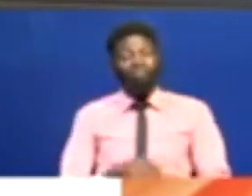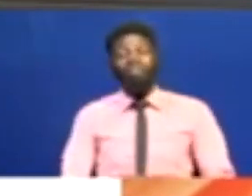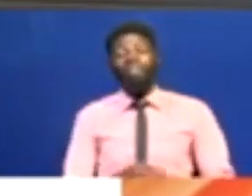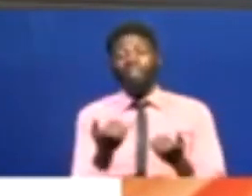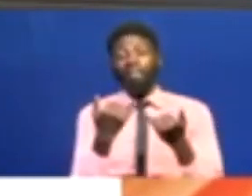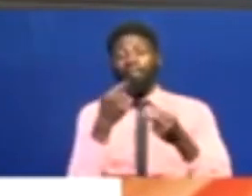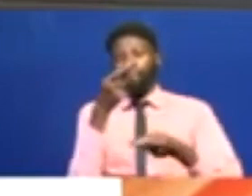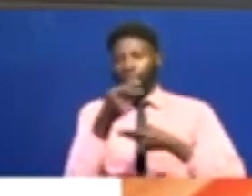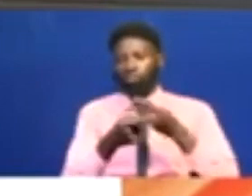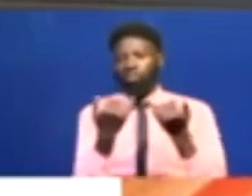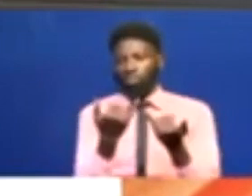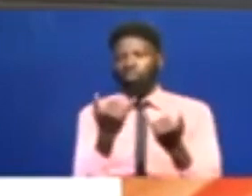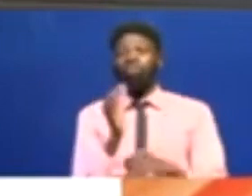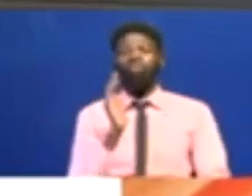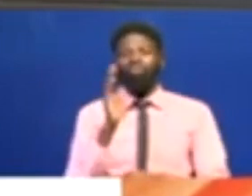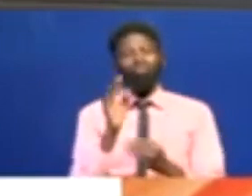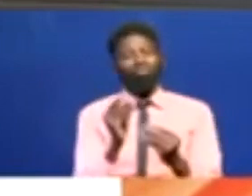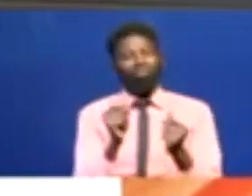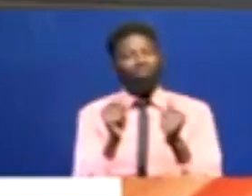now anticipated to be completed quickly.